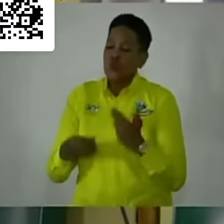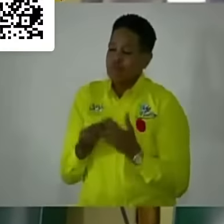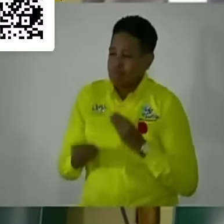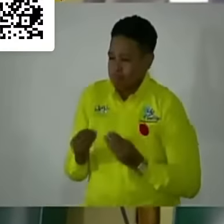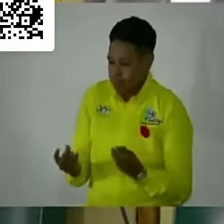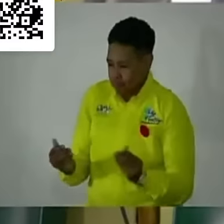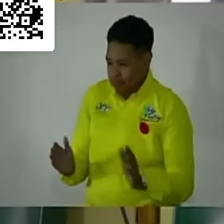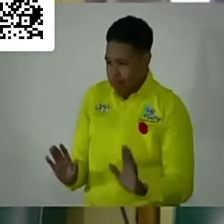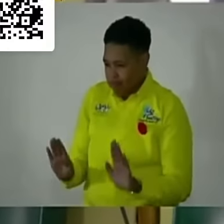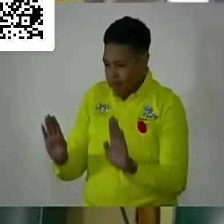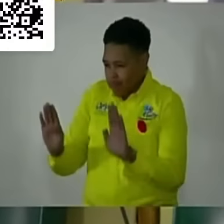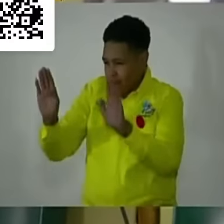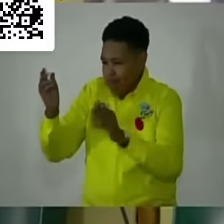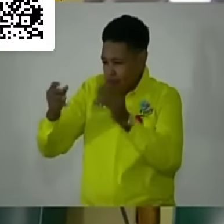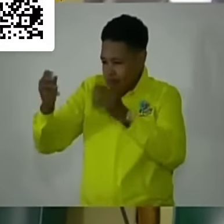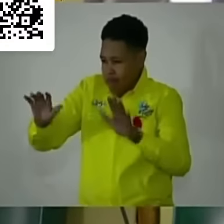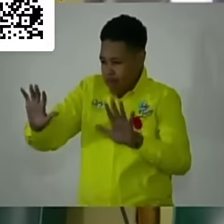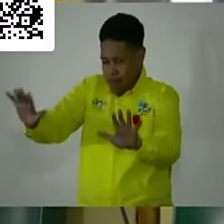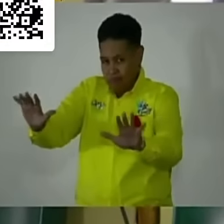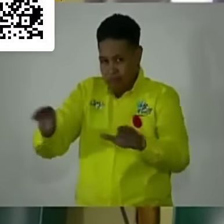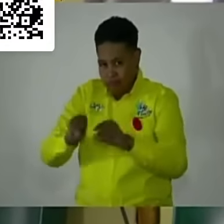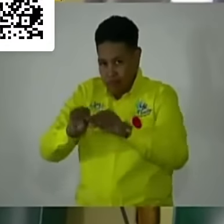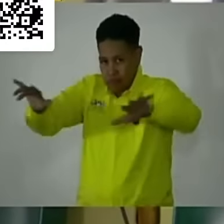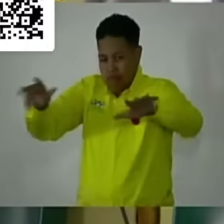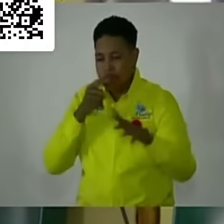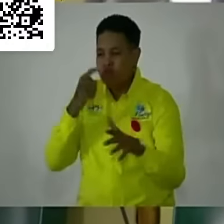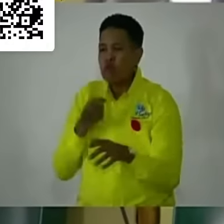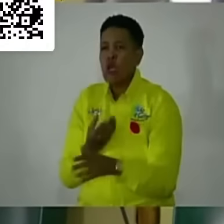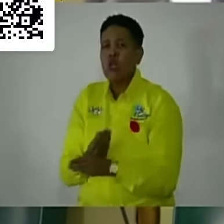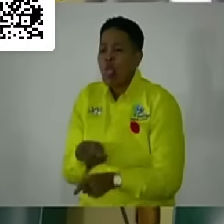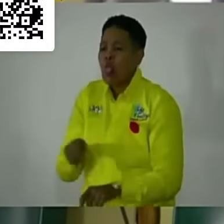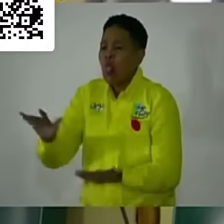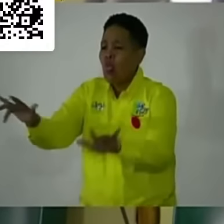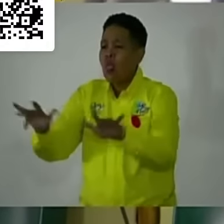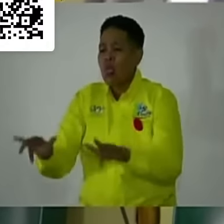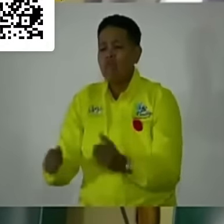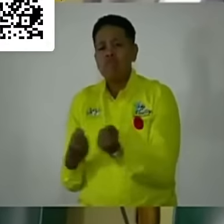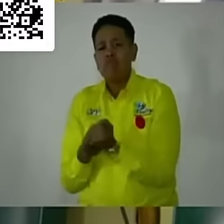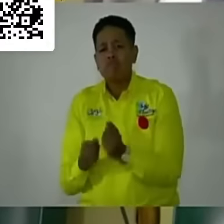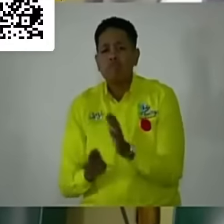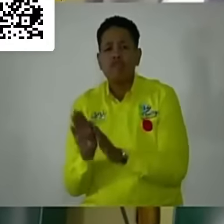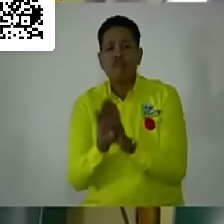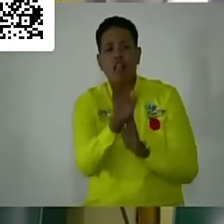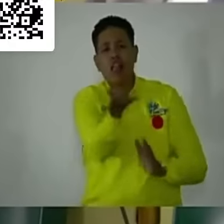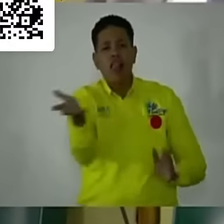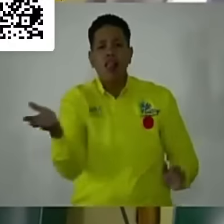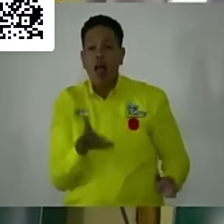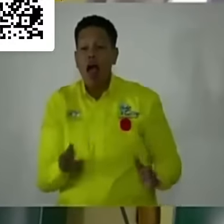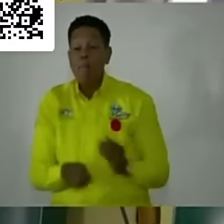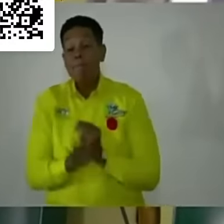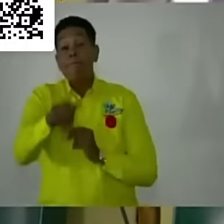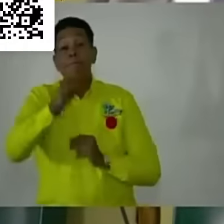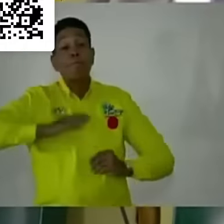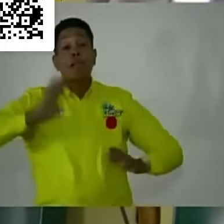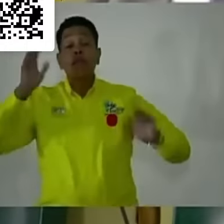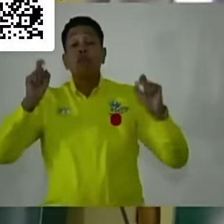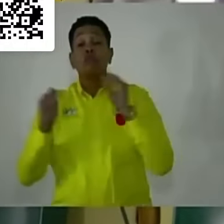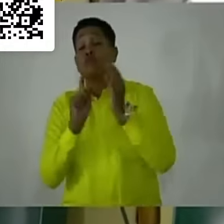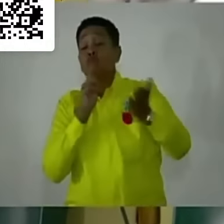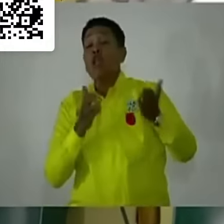development across the bauxite parishes. Madam Speaker, it is proposed that